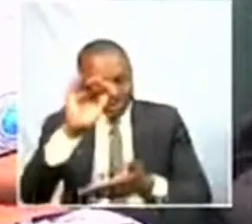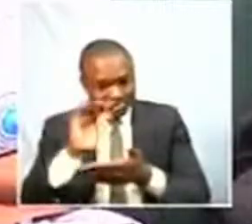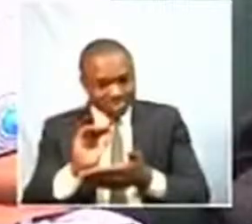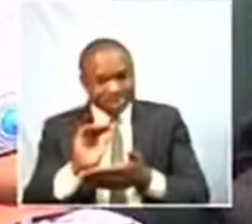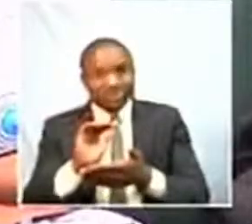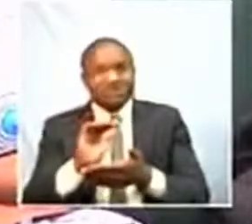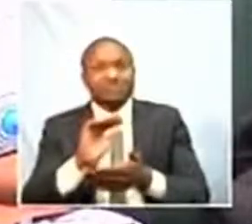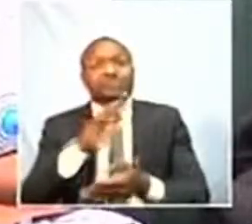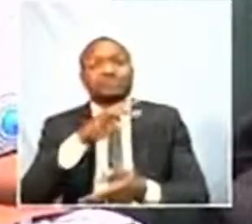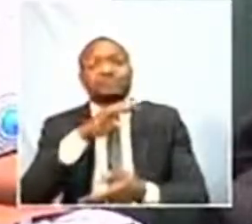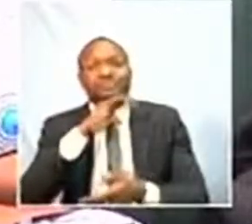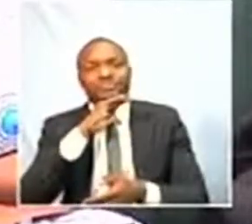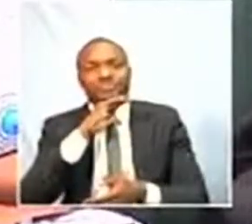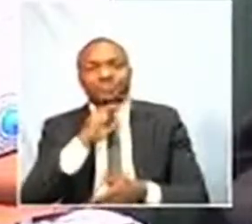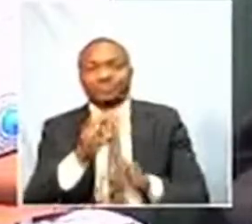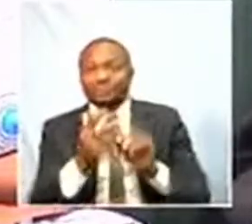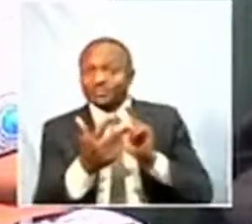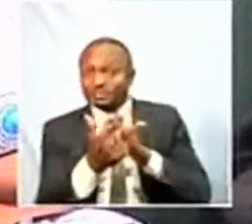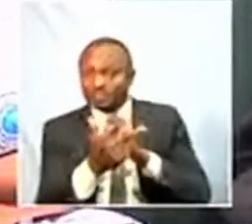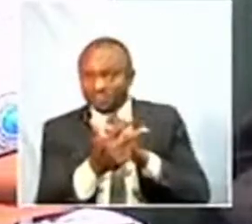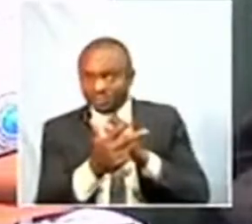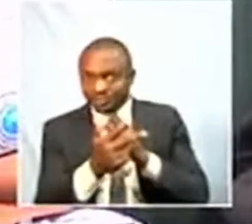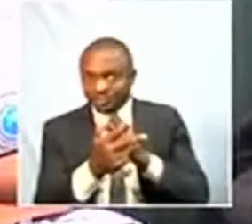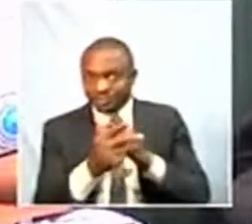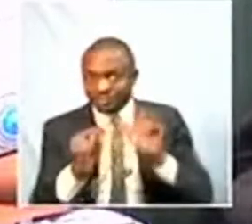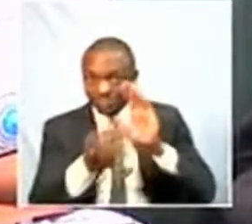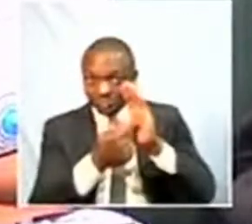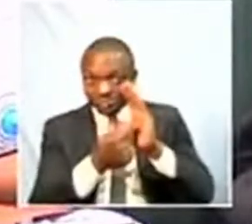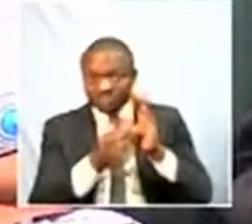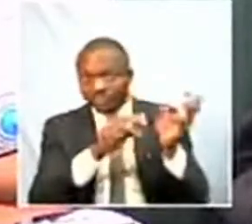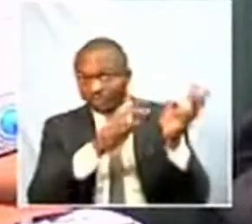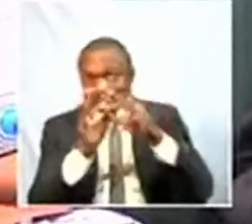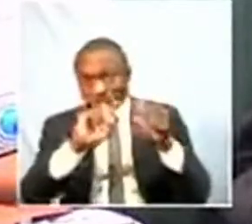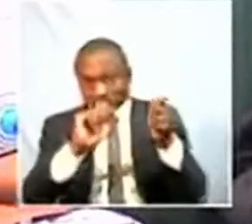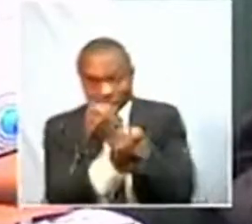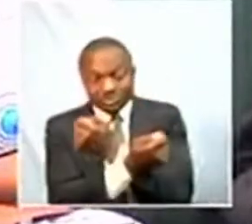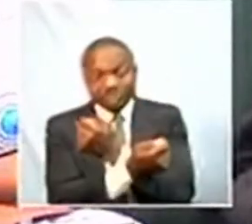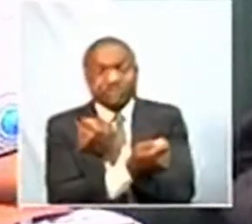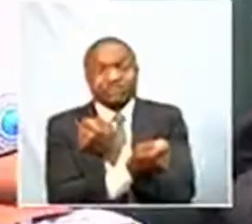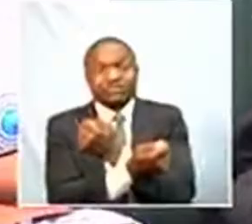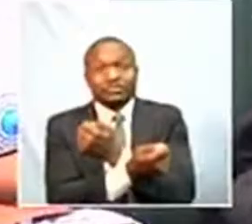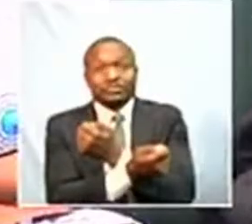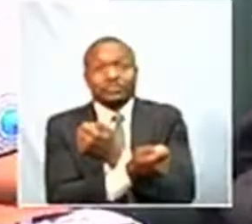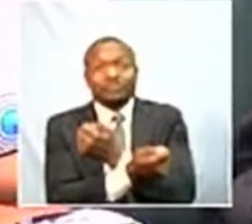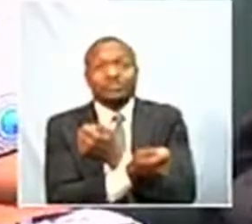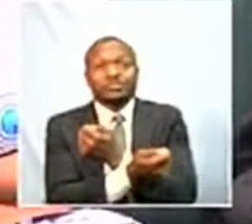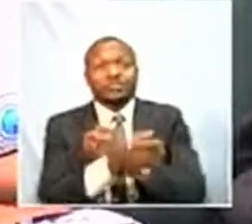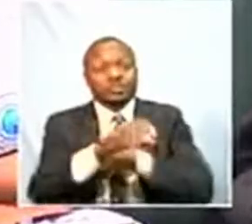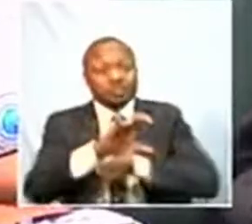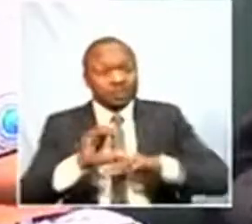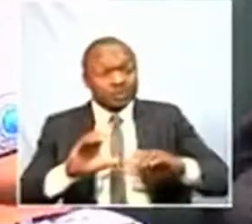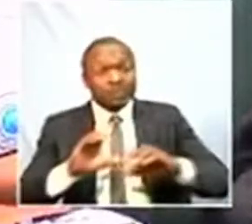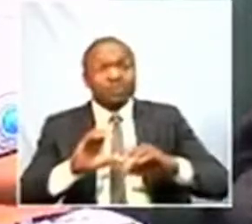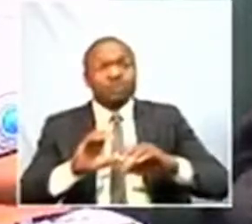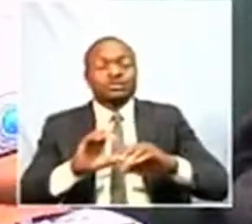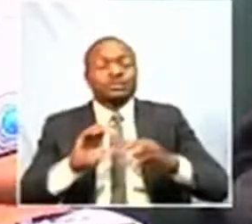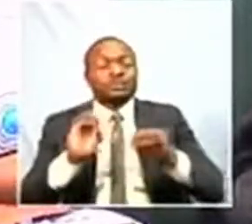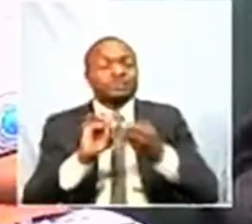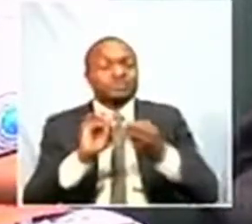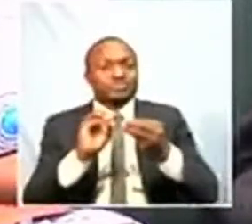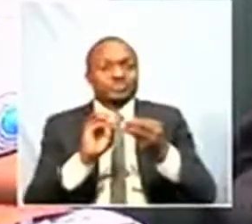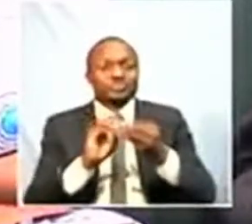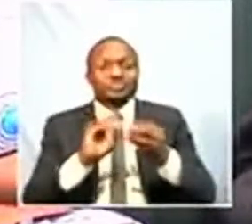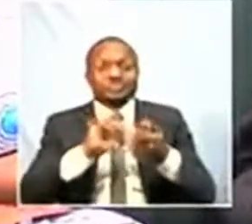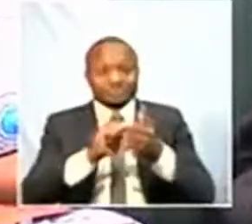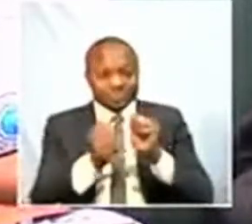My third point is that climate change has brought and has worsened some of the unfortunate